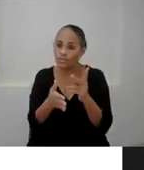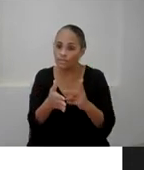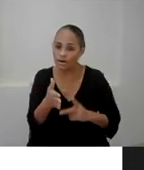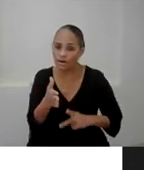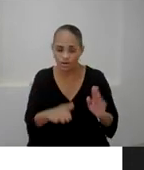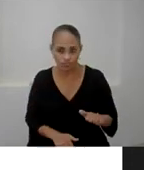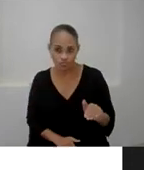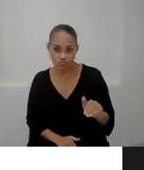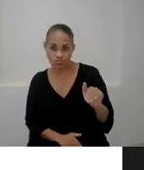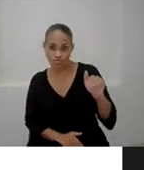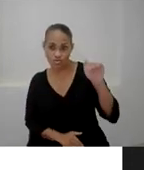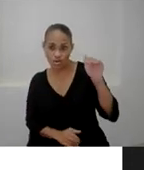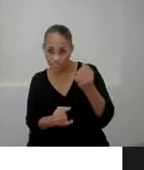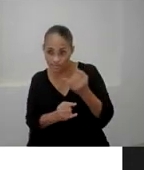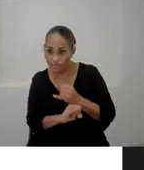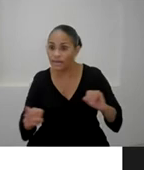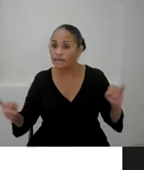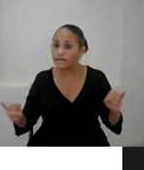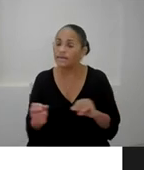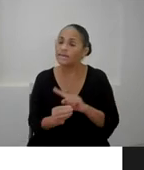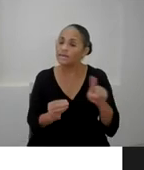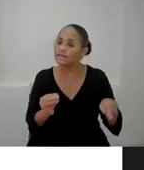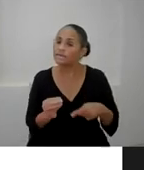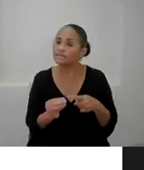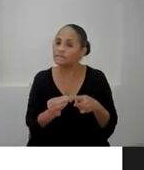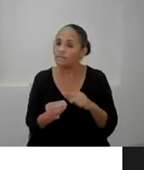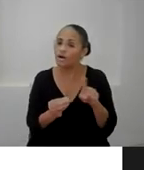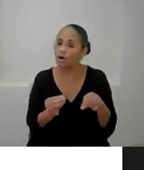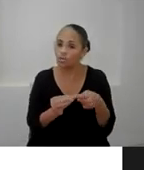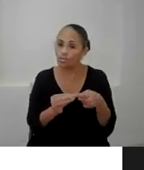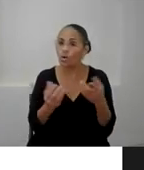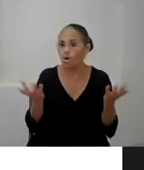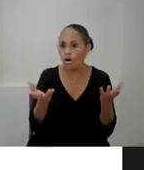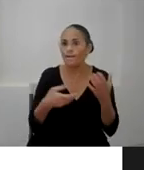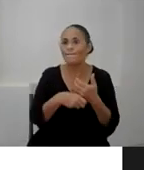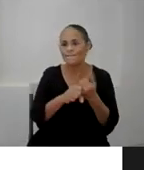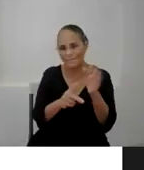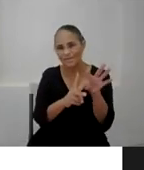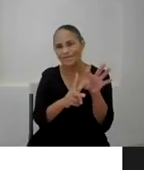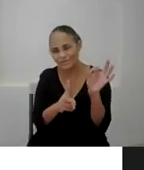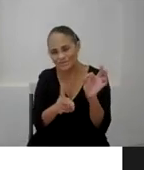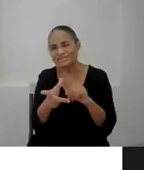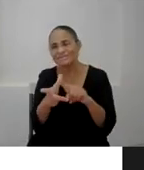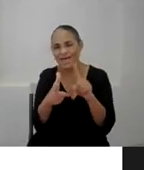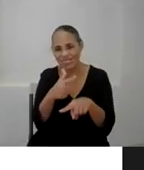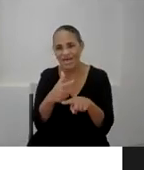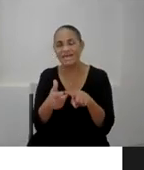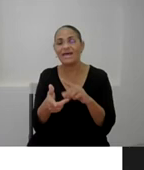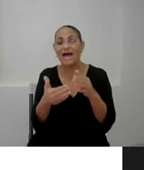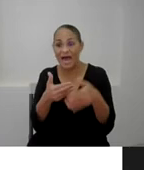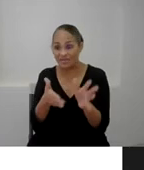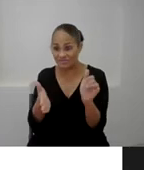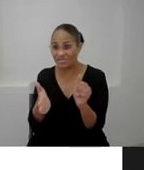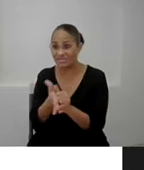up independence is about making choices, and then turning those